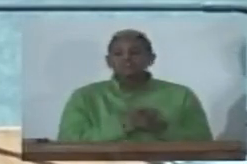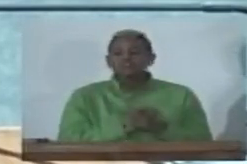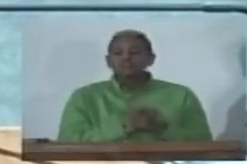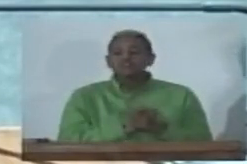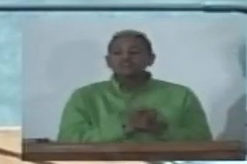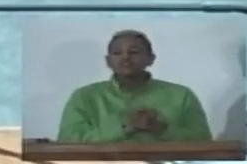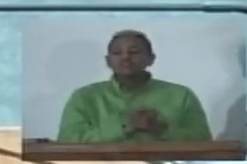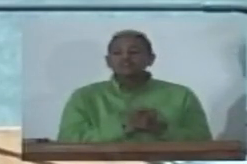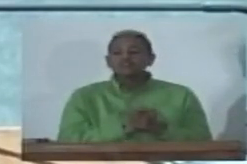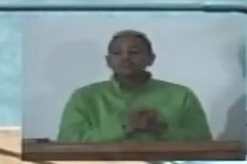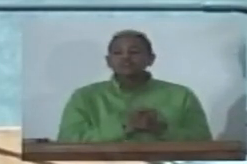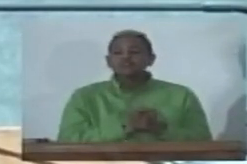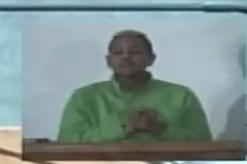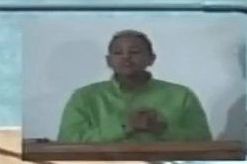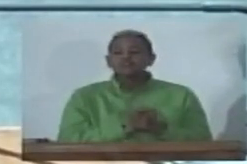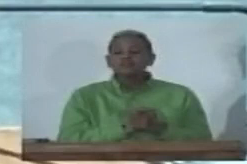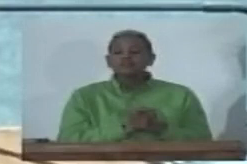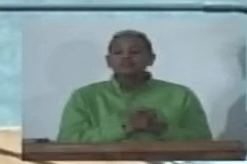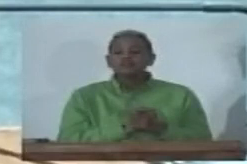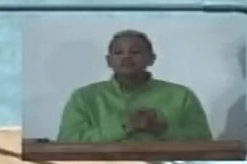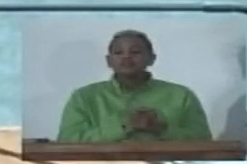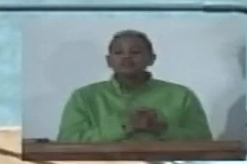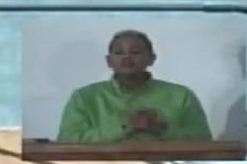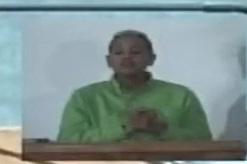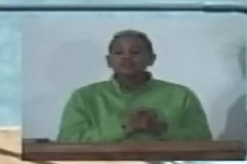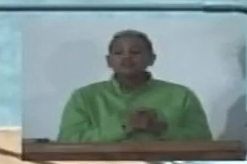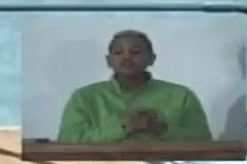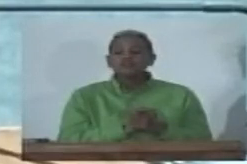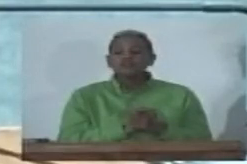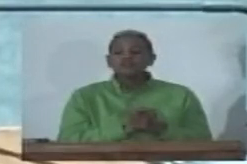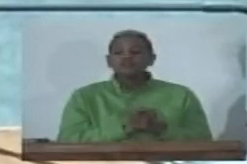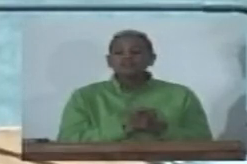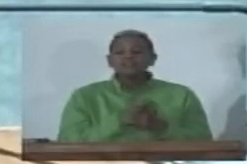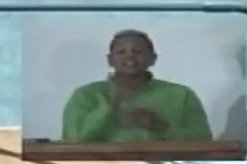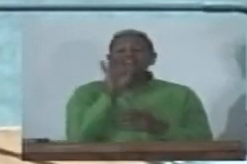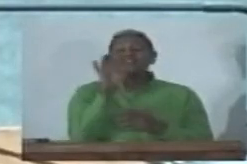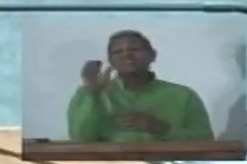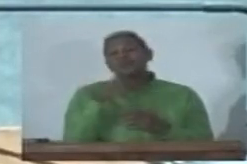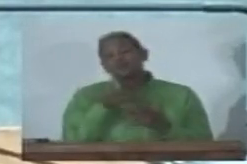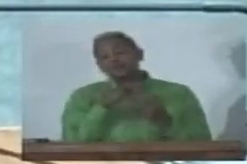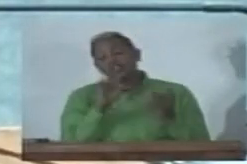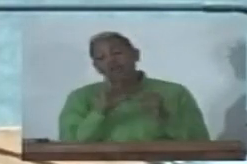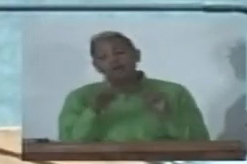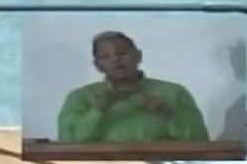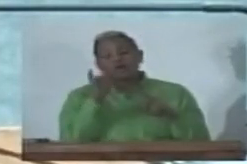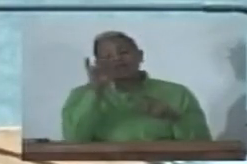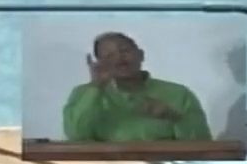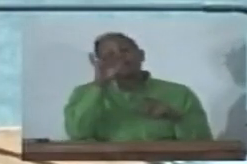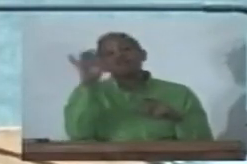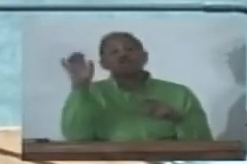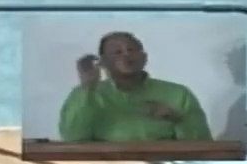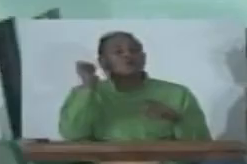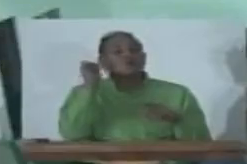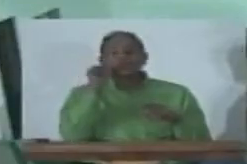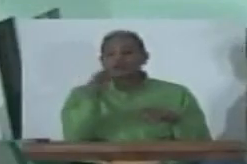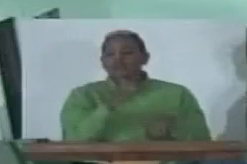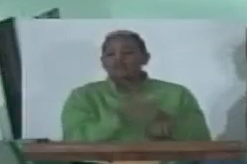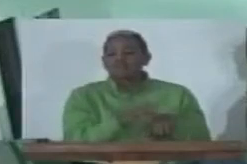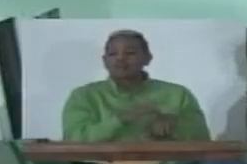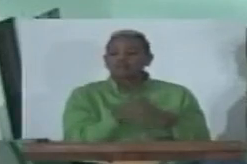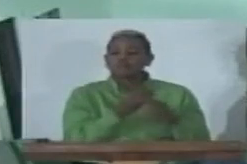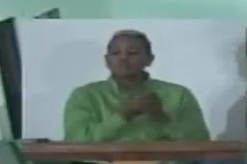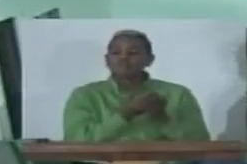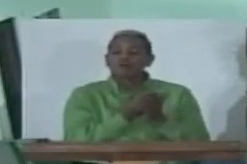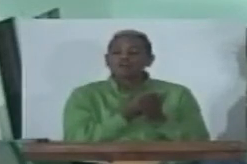fee that we're speaking about, which is the airport fee, will not be available to the fund